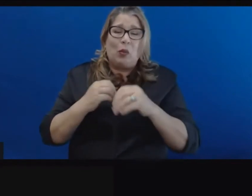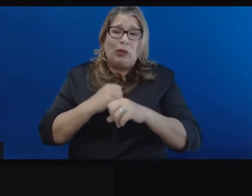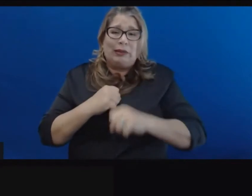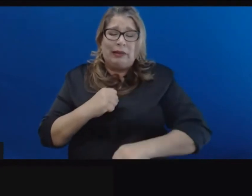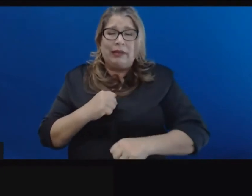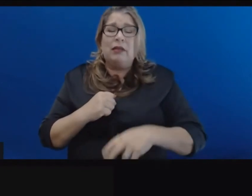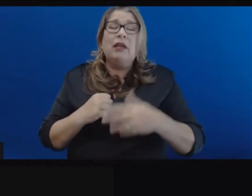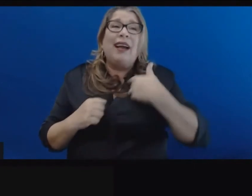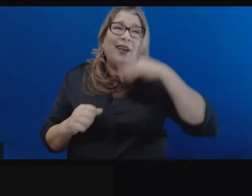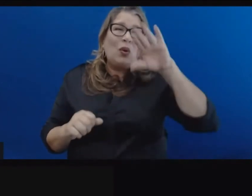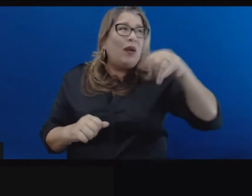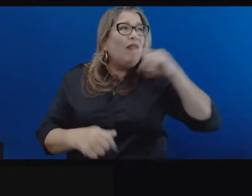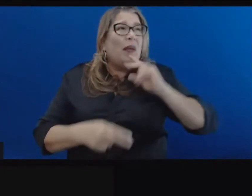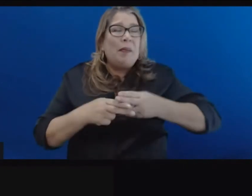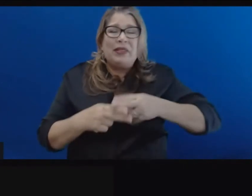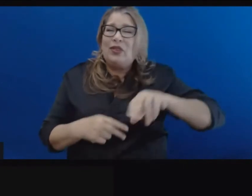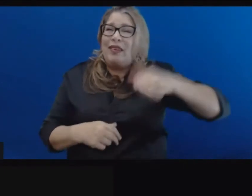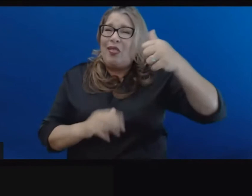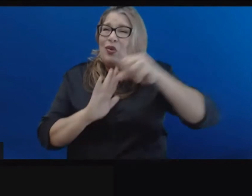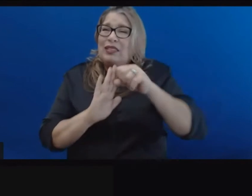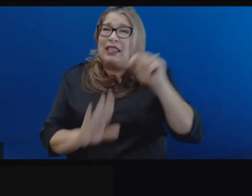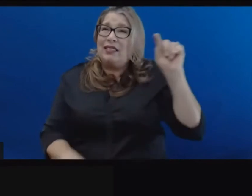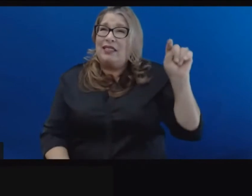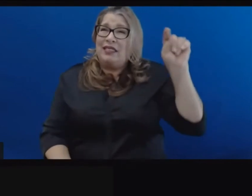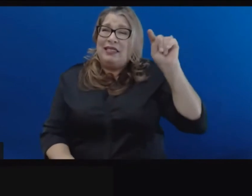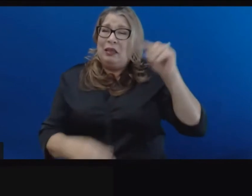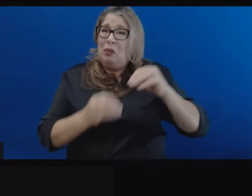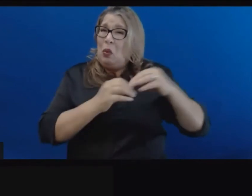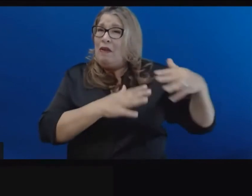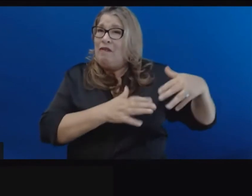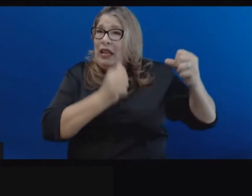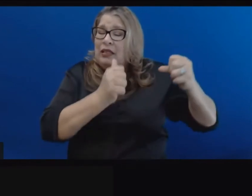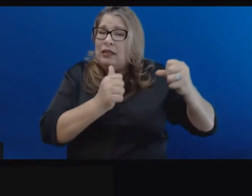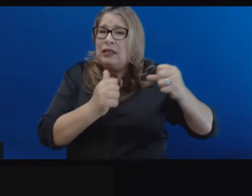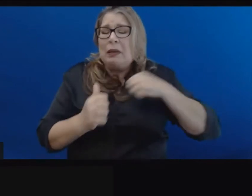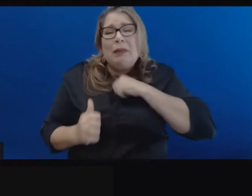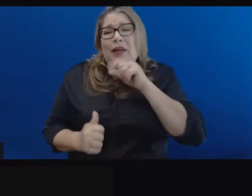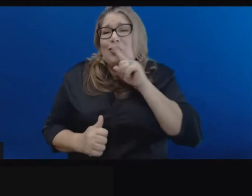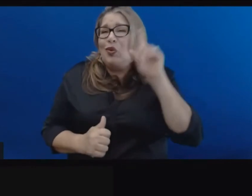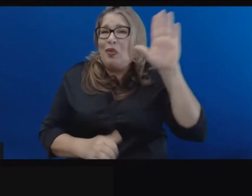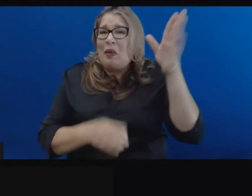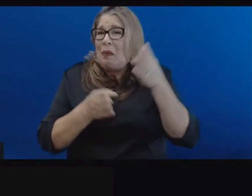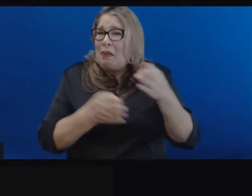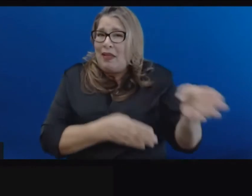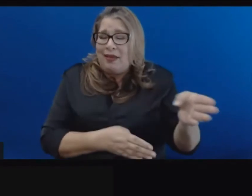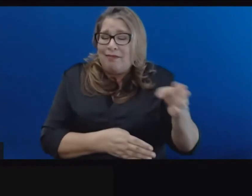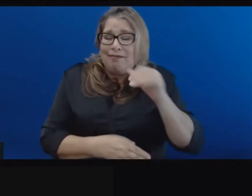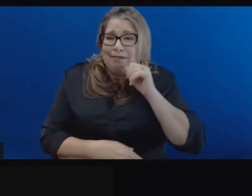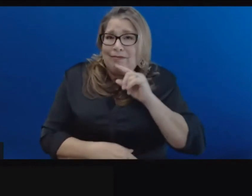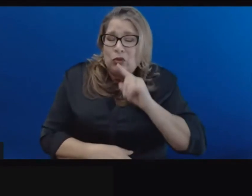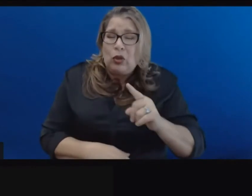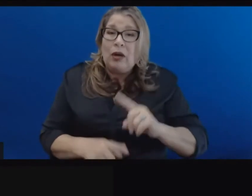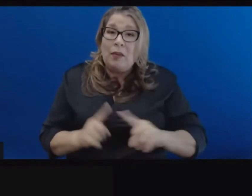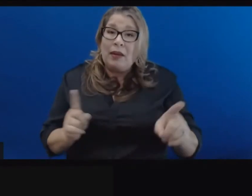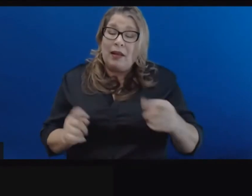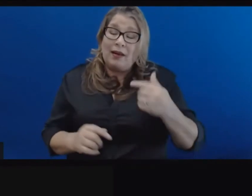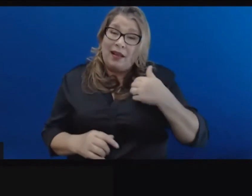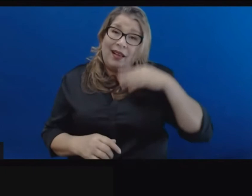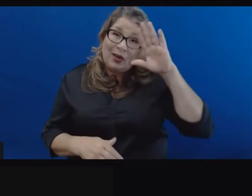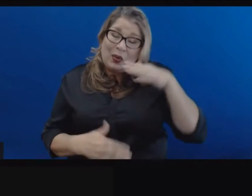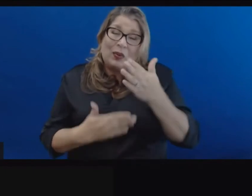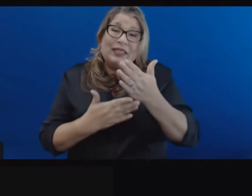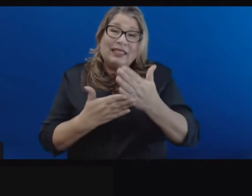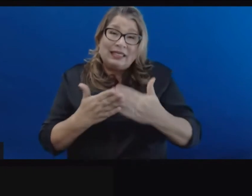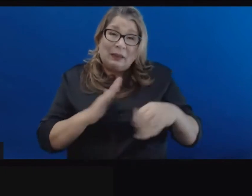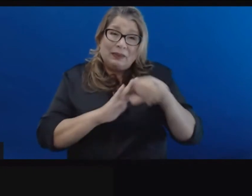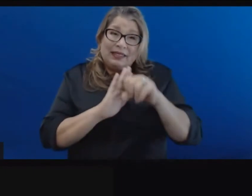few other states. I'm not sure all of their strategies, but I will say that certain states that I know have put